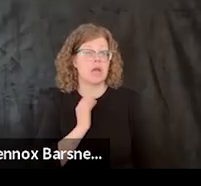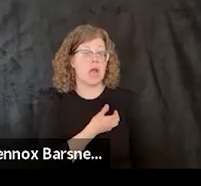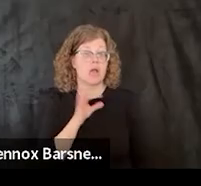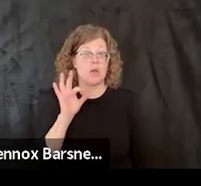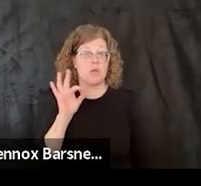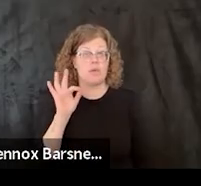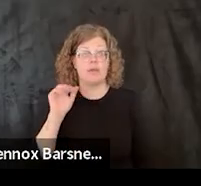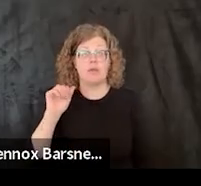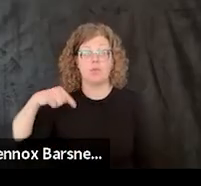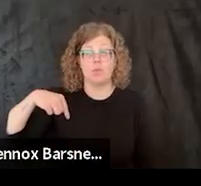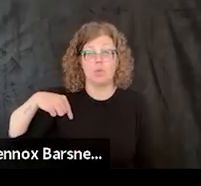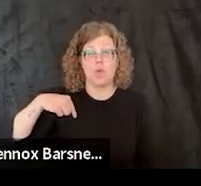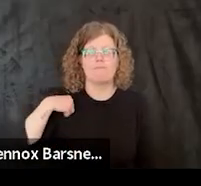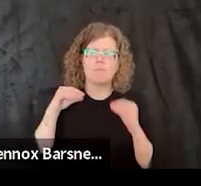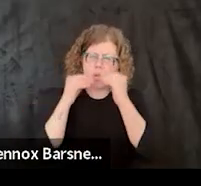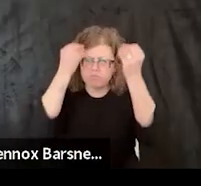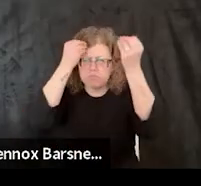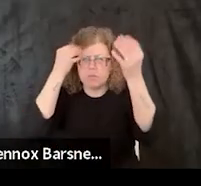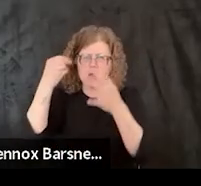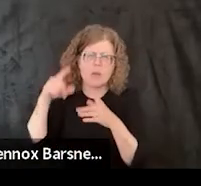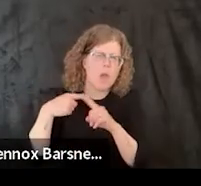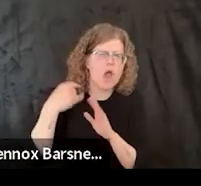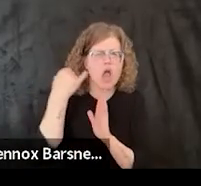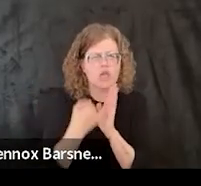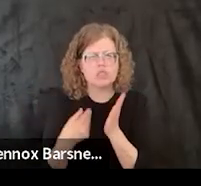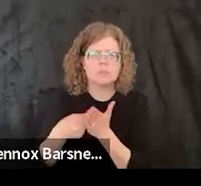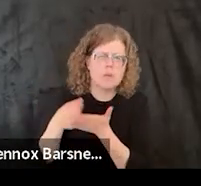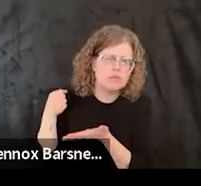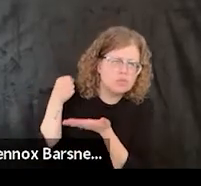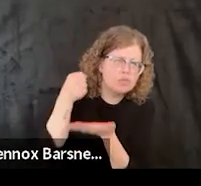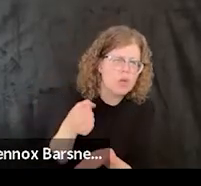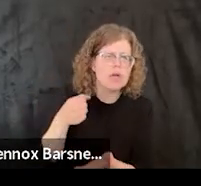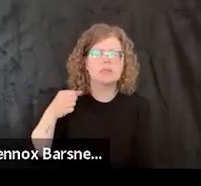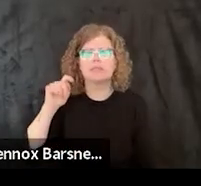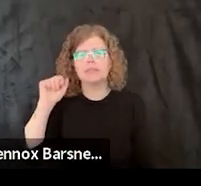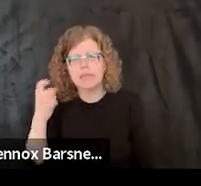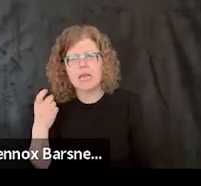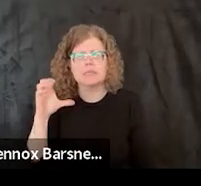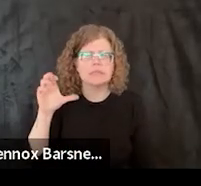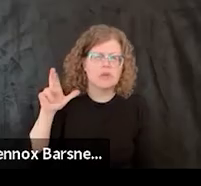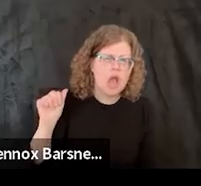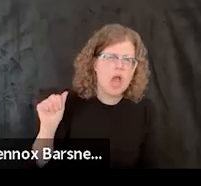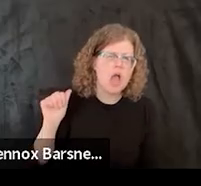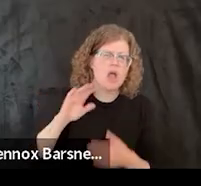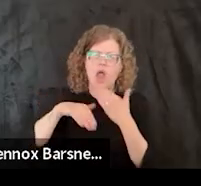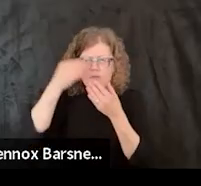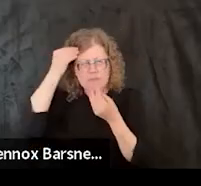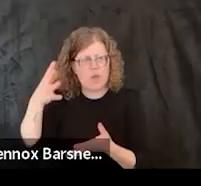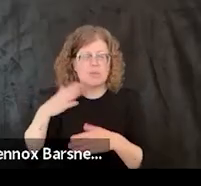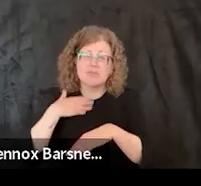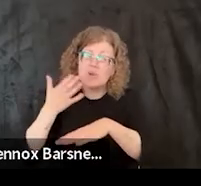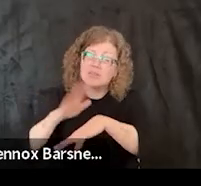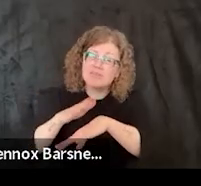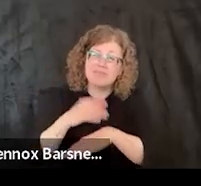grants, taxes, and taxes. However, Calgary Arts Development does not offer tax service